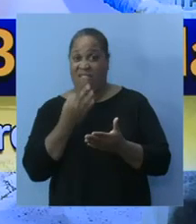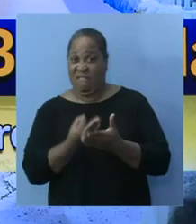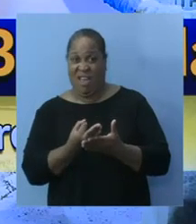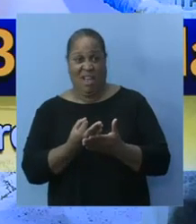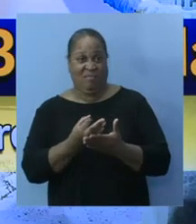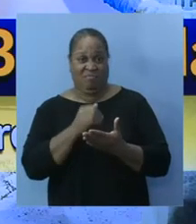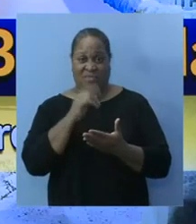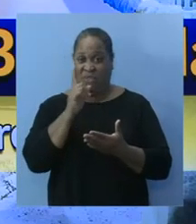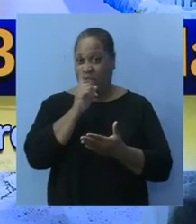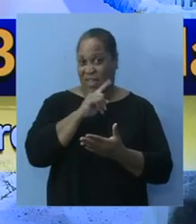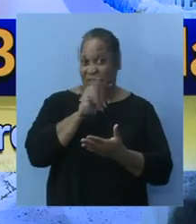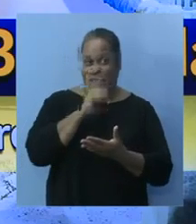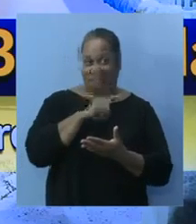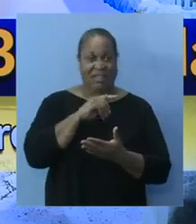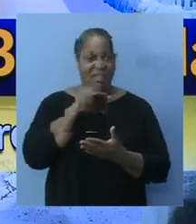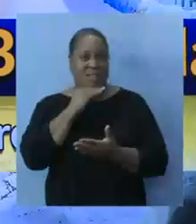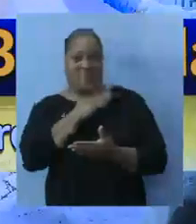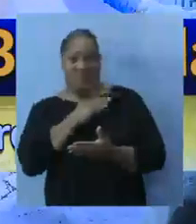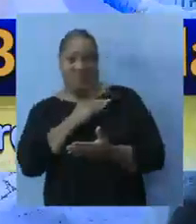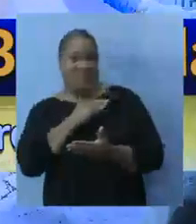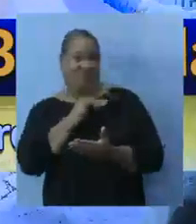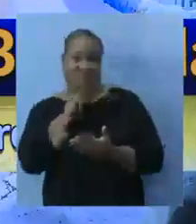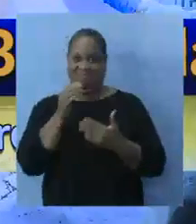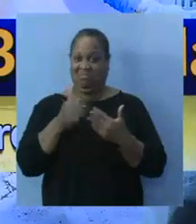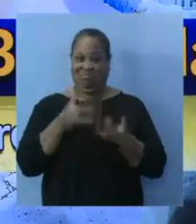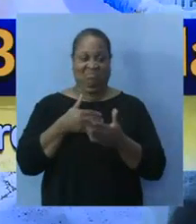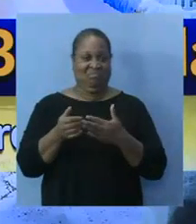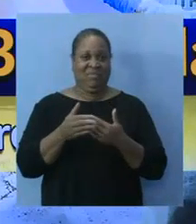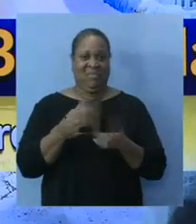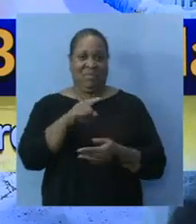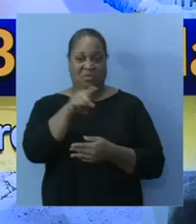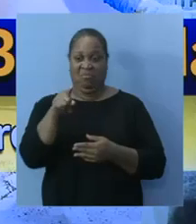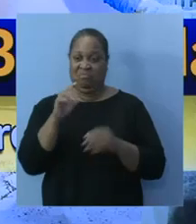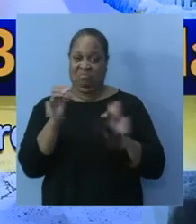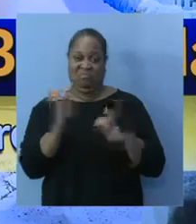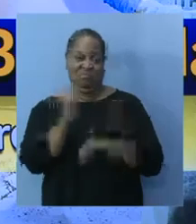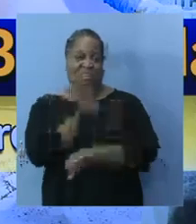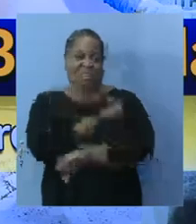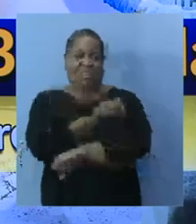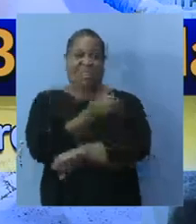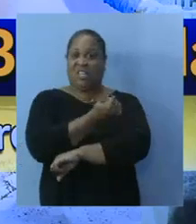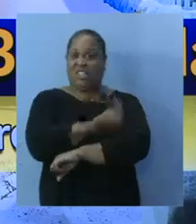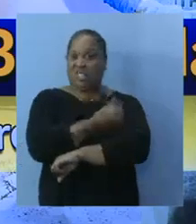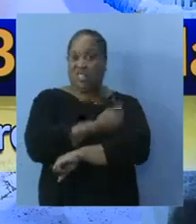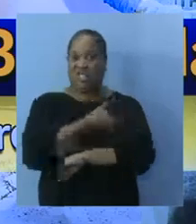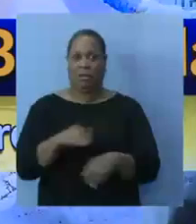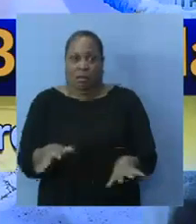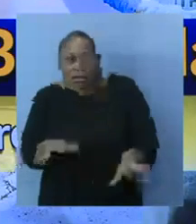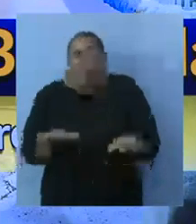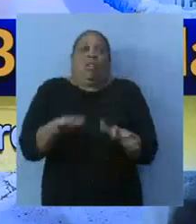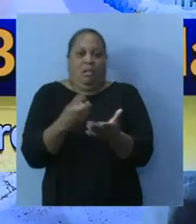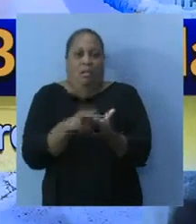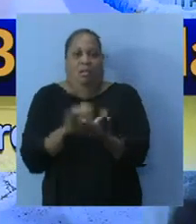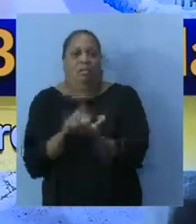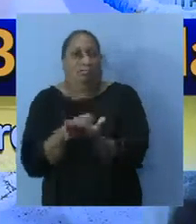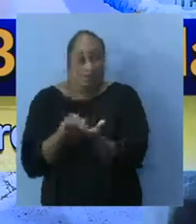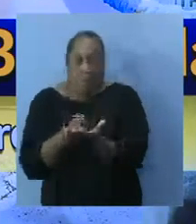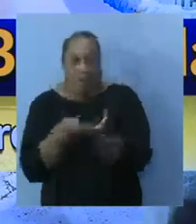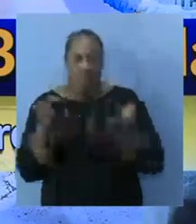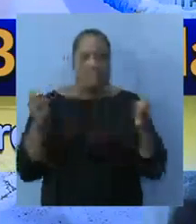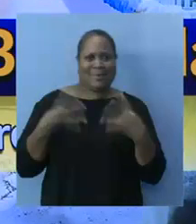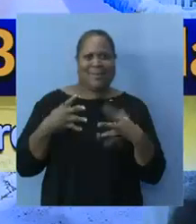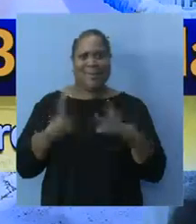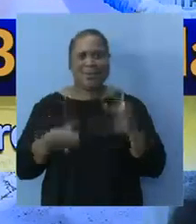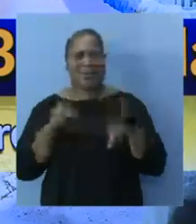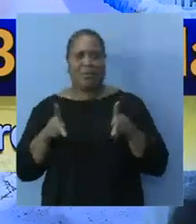doesn't matter if it's fake. It doesn't matter if it's somebody who hasn't gotten any type of vaccine and shot sitting there and convulsing and all the rest just to scare people. And we have